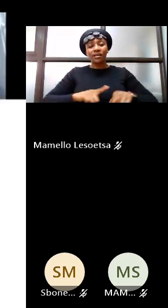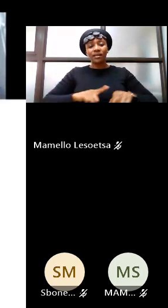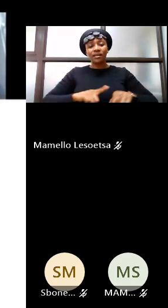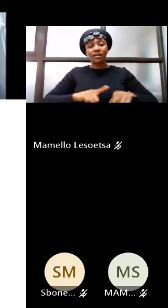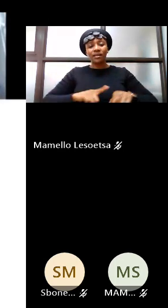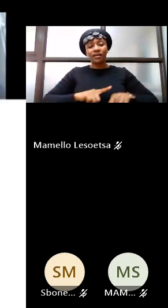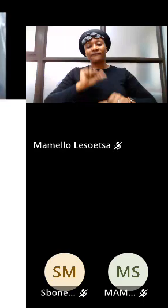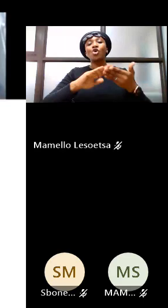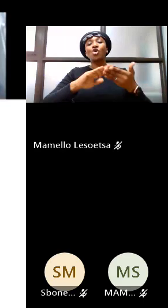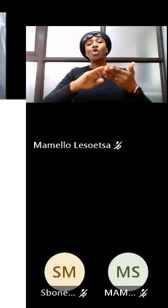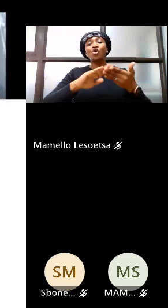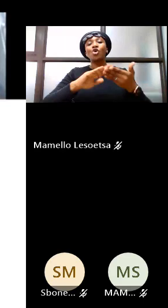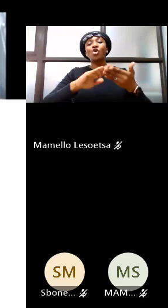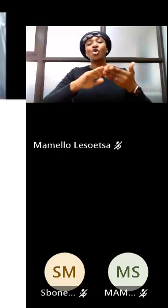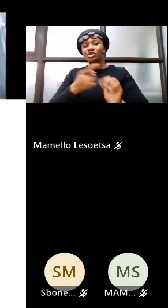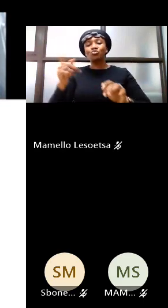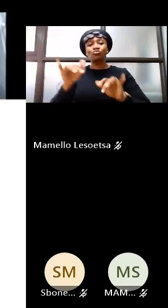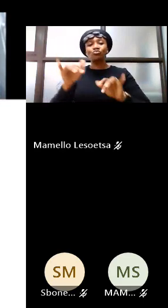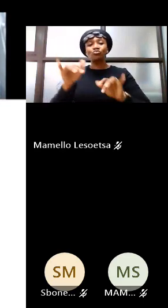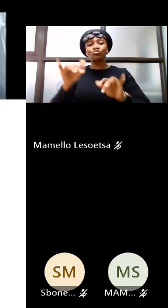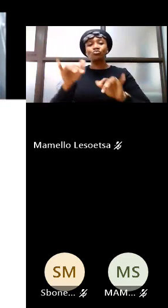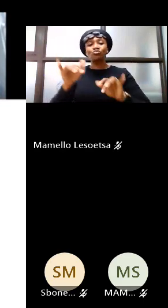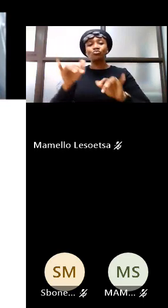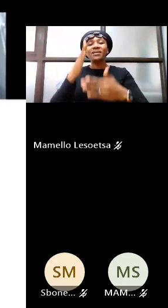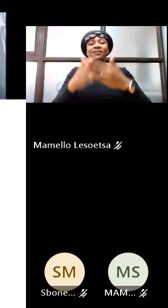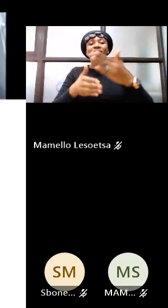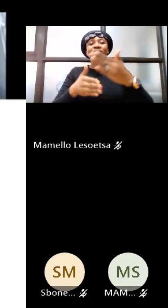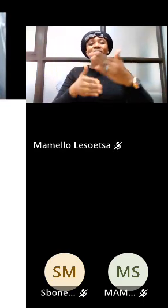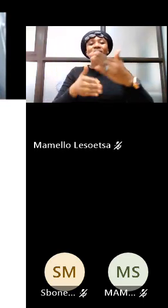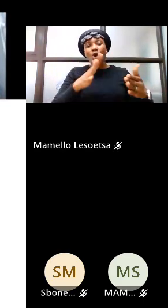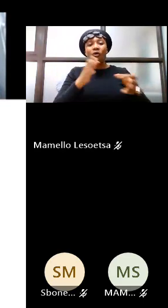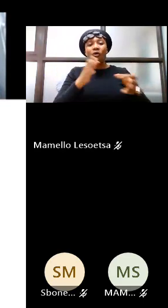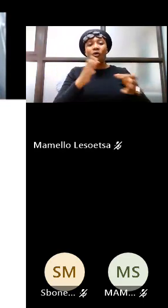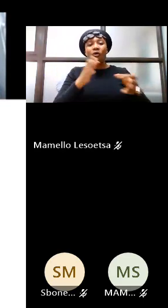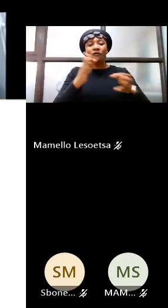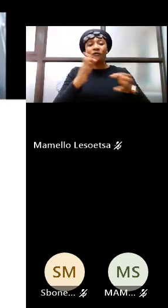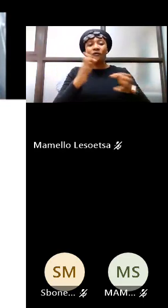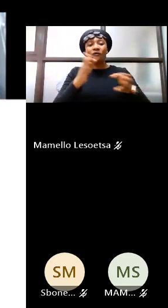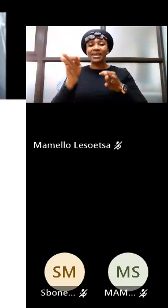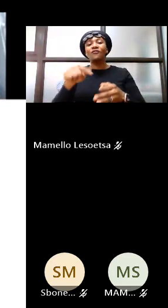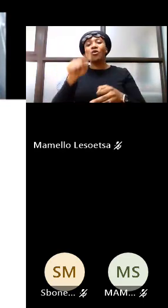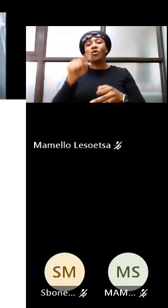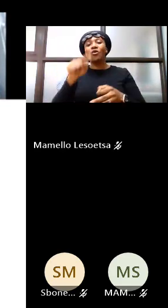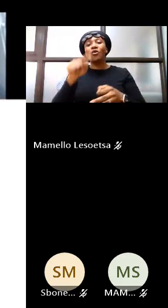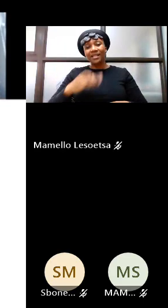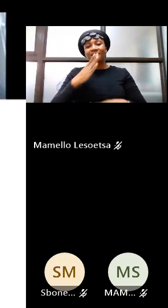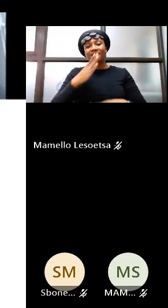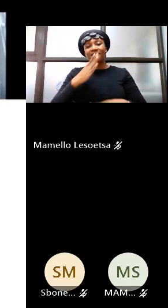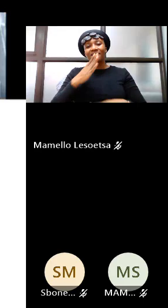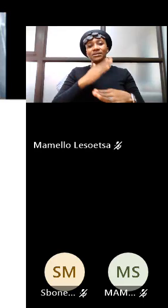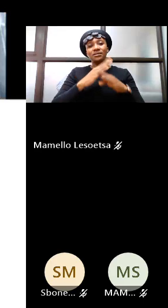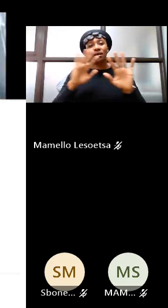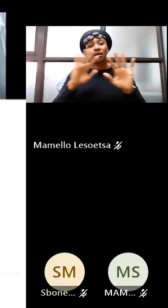you're living in, and they can either be barriers or facilitators to the personal functioning. Yeah.